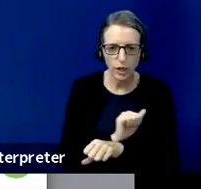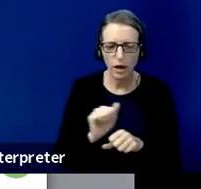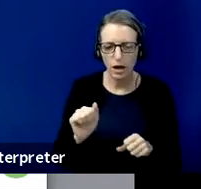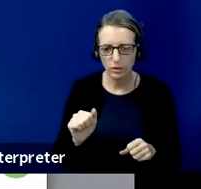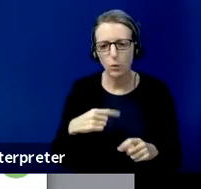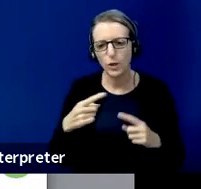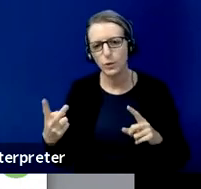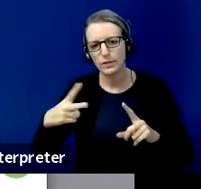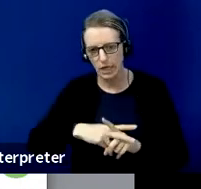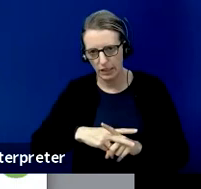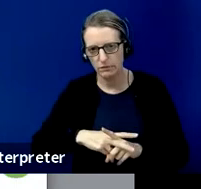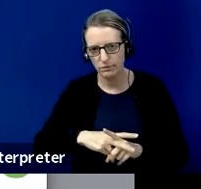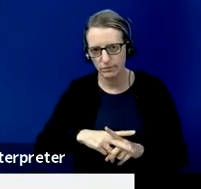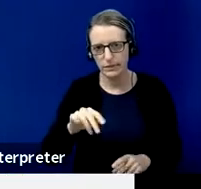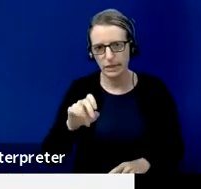the task.